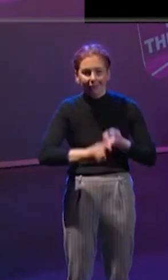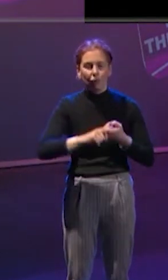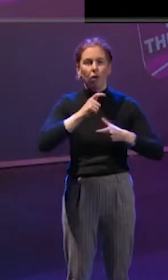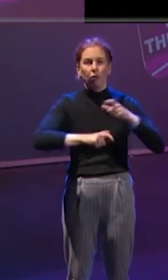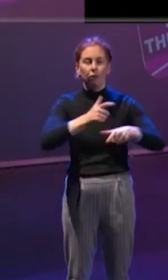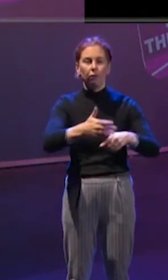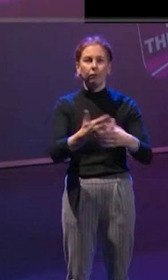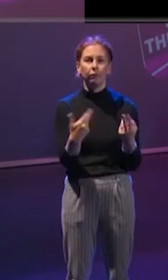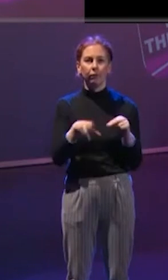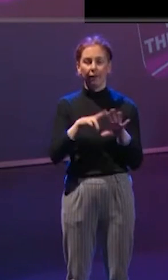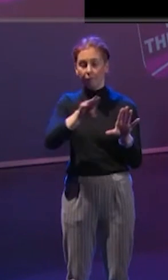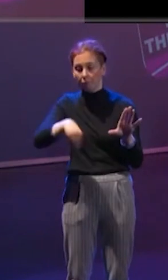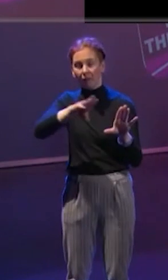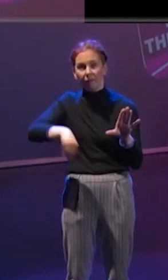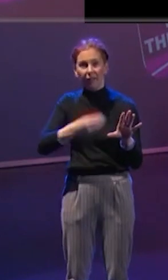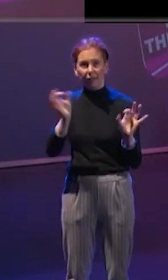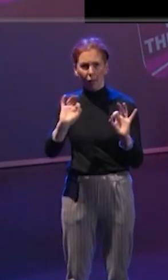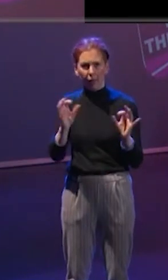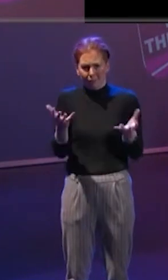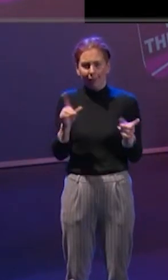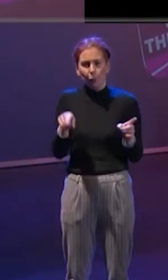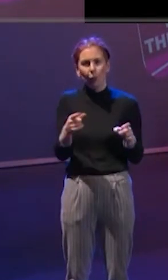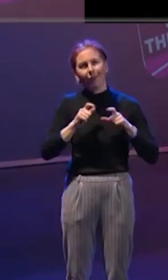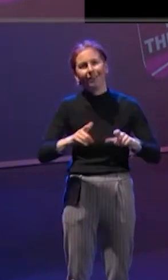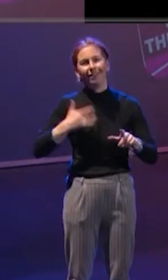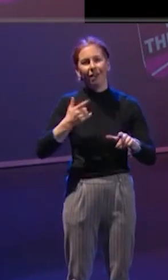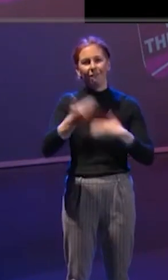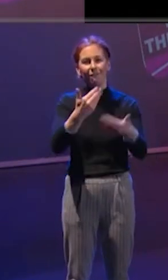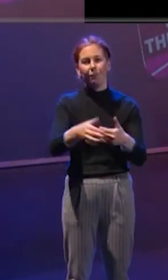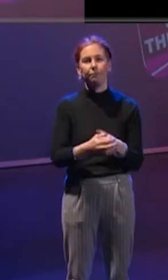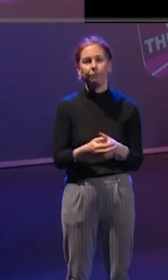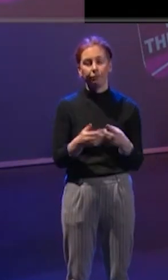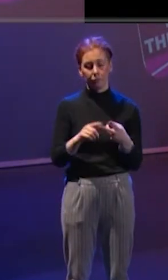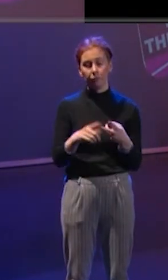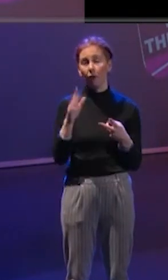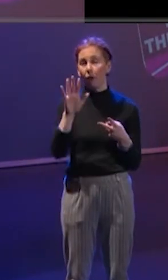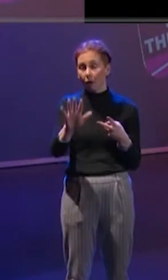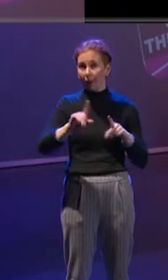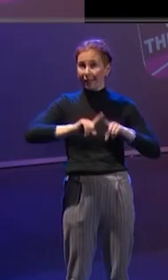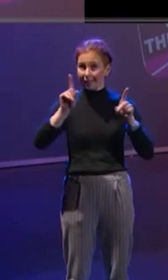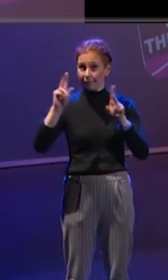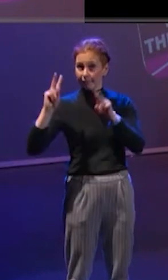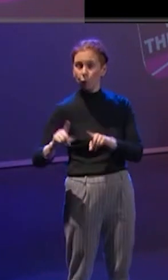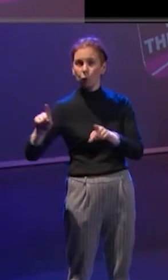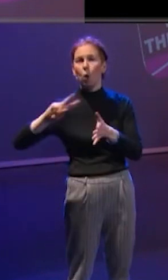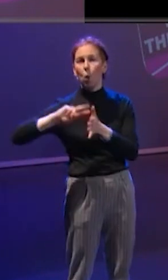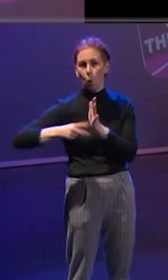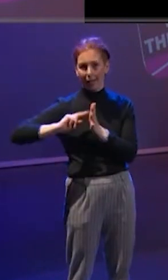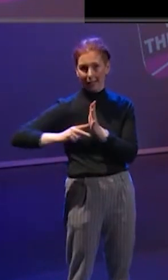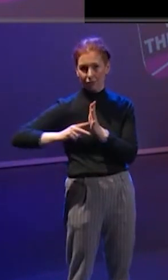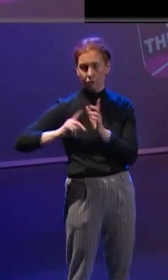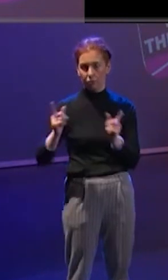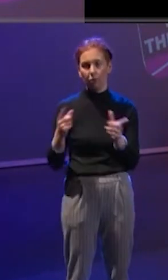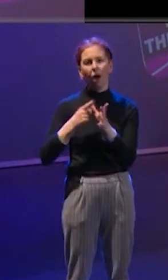can't work out how to pay yourself out of fees. From an organisational perspective, which is very different, is, you know, we, as Ameena